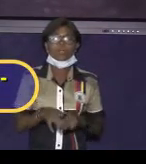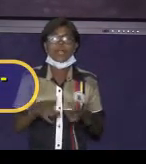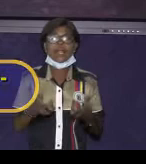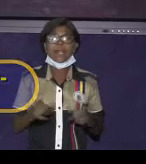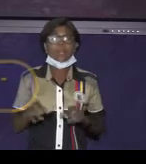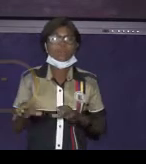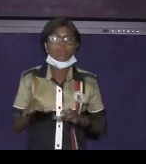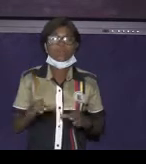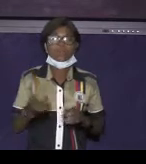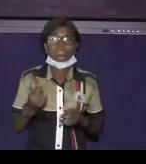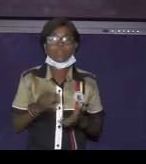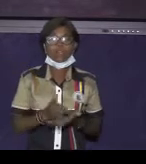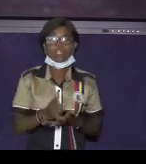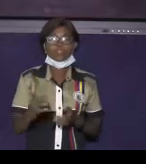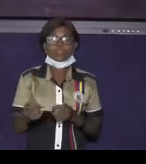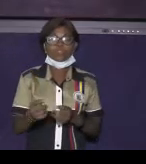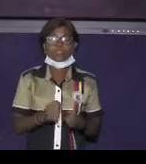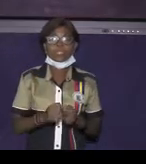let's do the correction together.